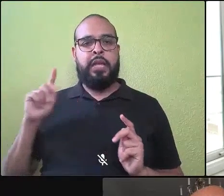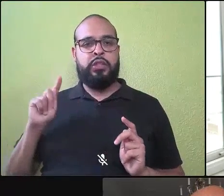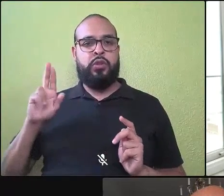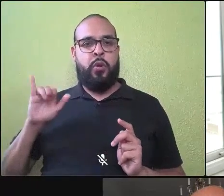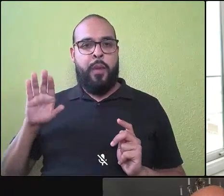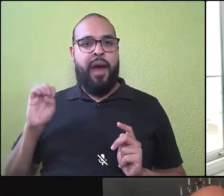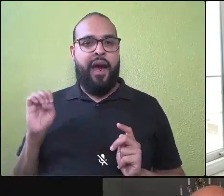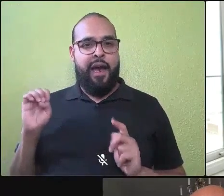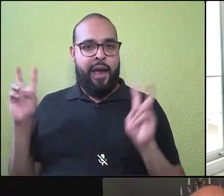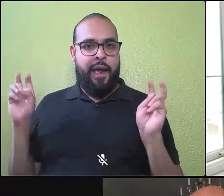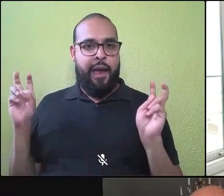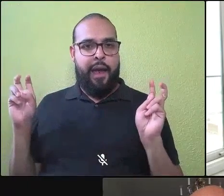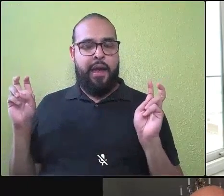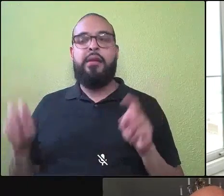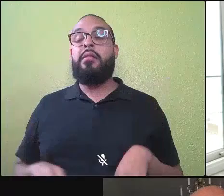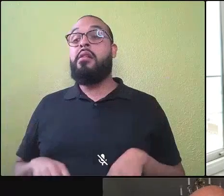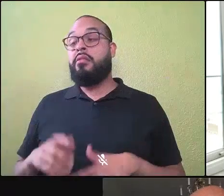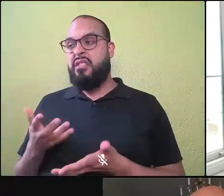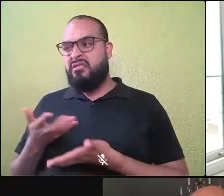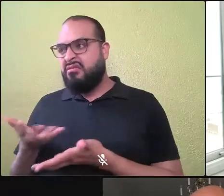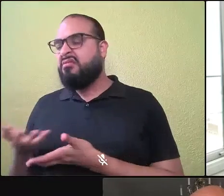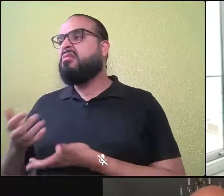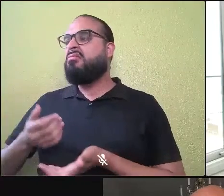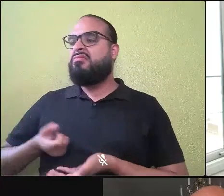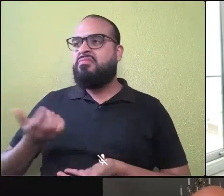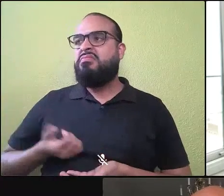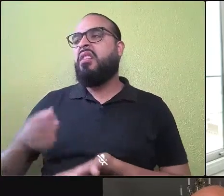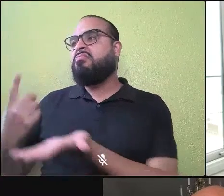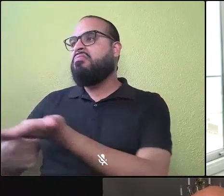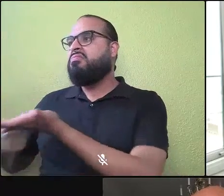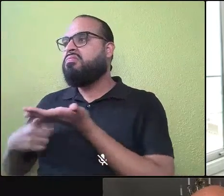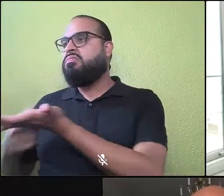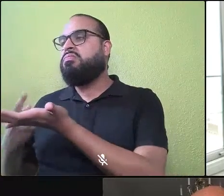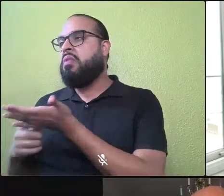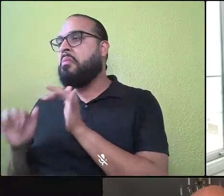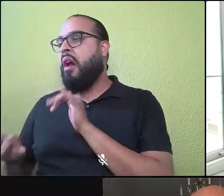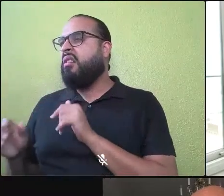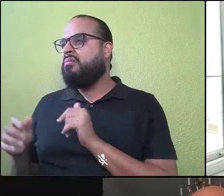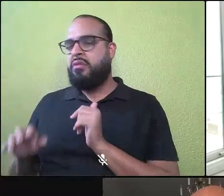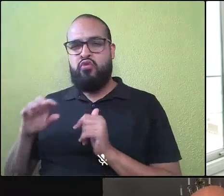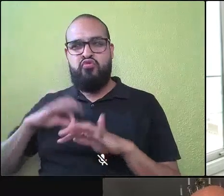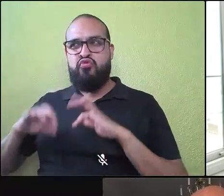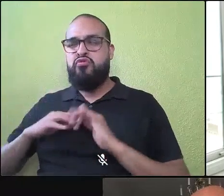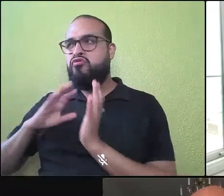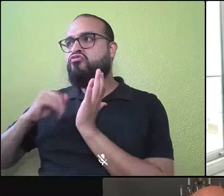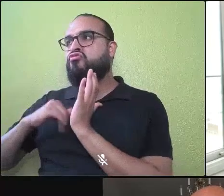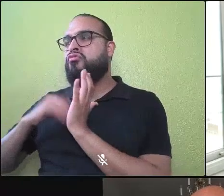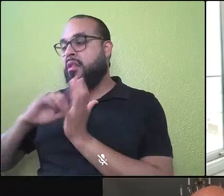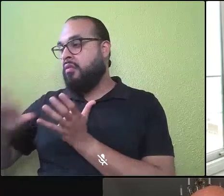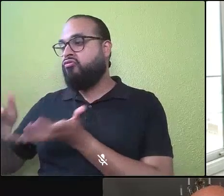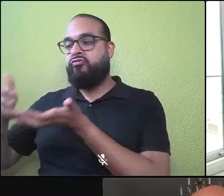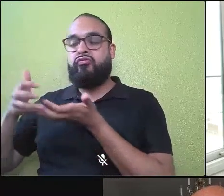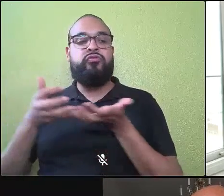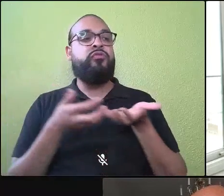those back to the folks that are looking for me to help cultivate that community. And then the last thing I'll say is I sort